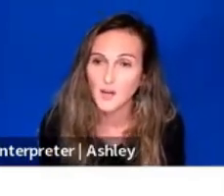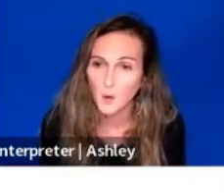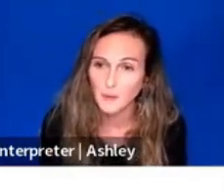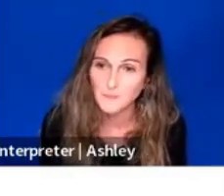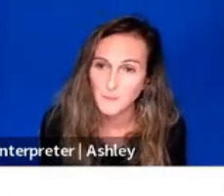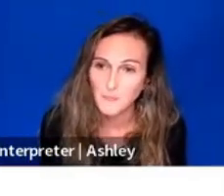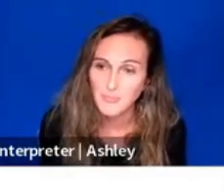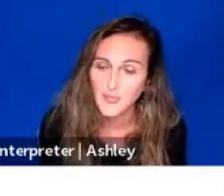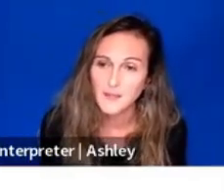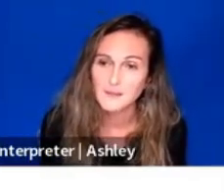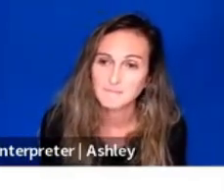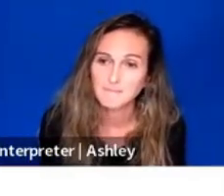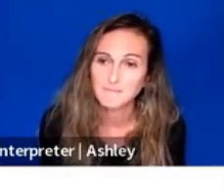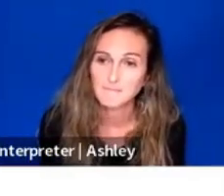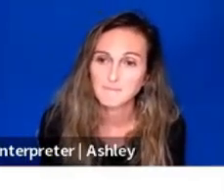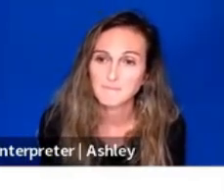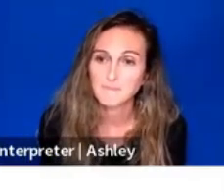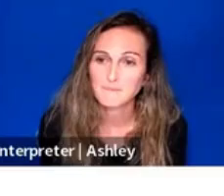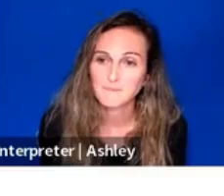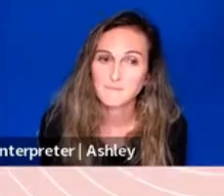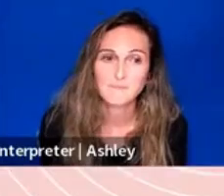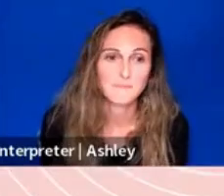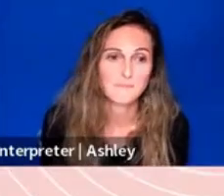the area open.